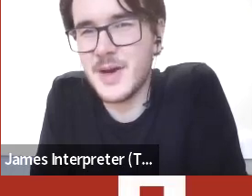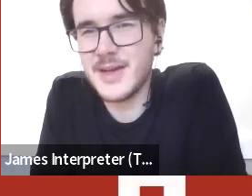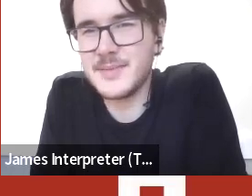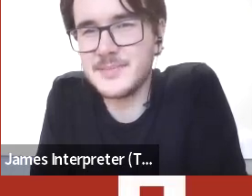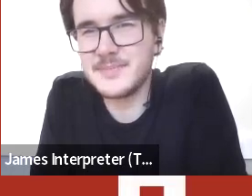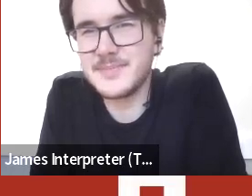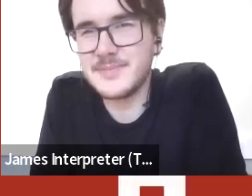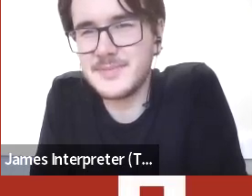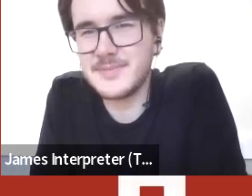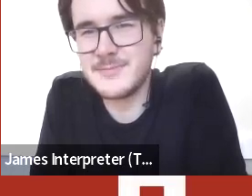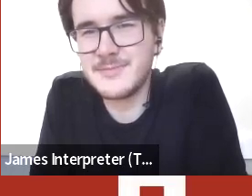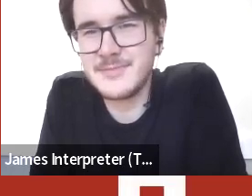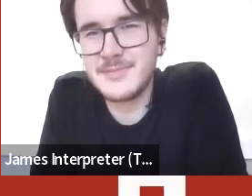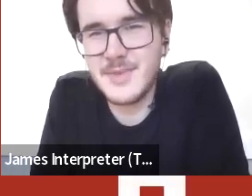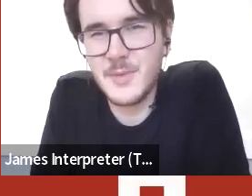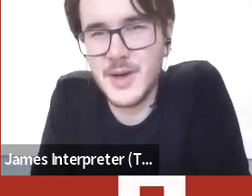Y.